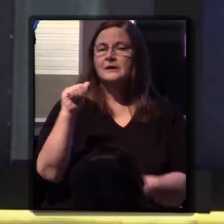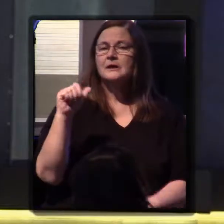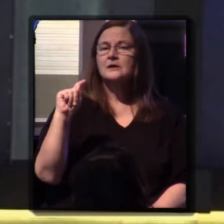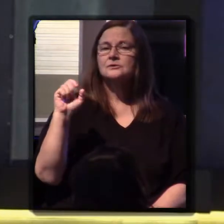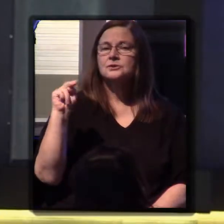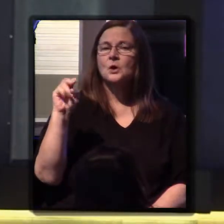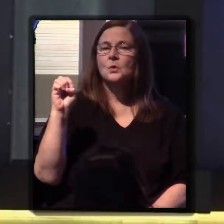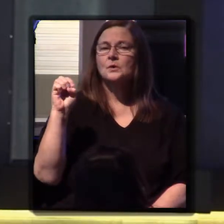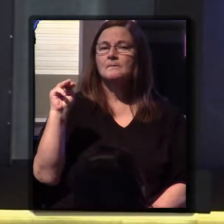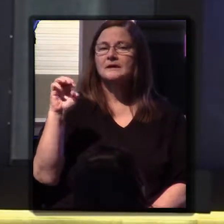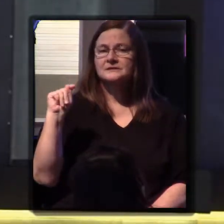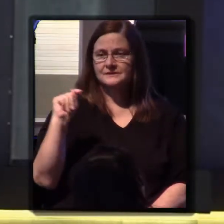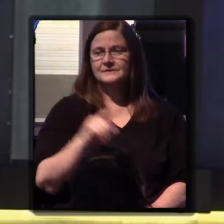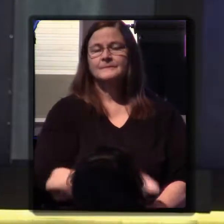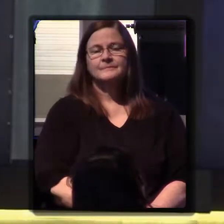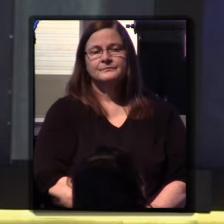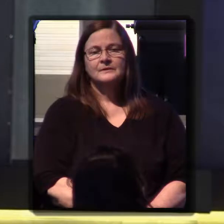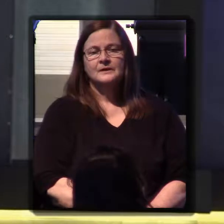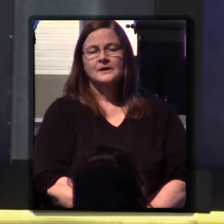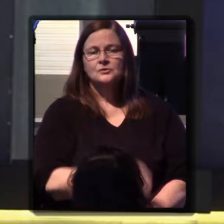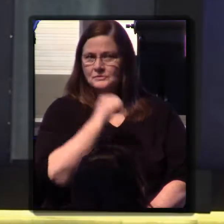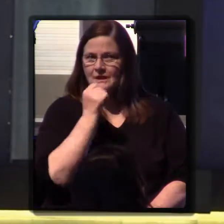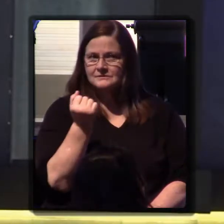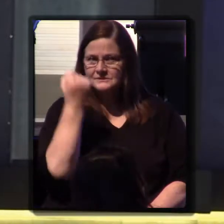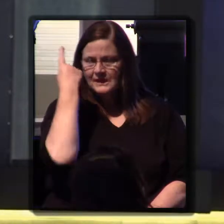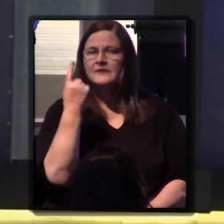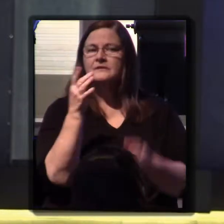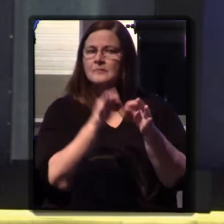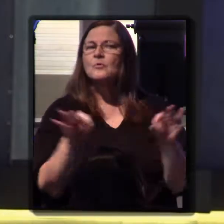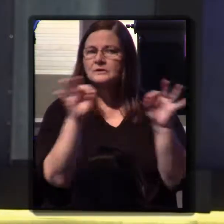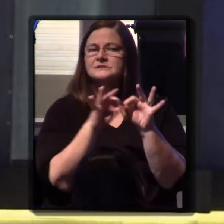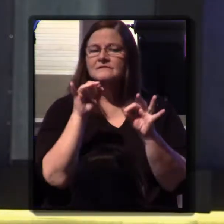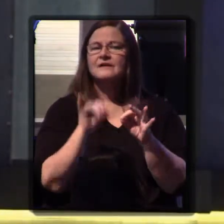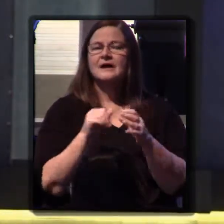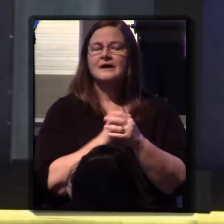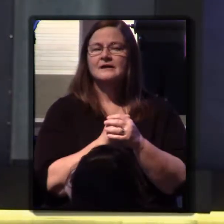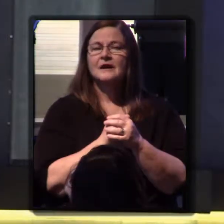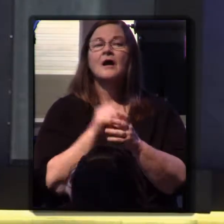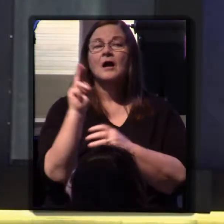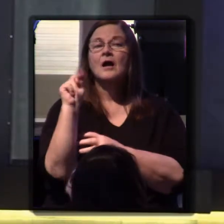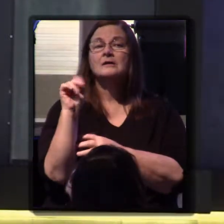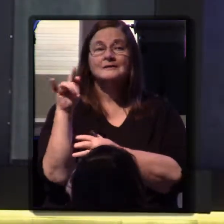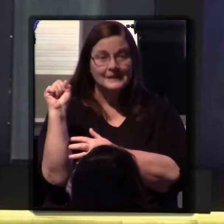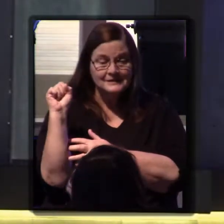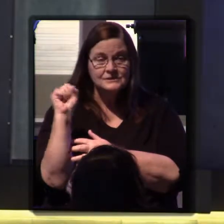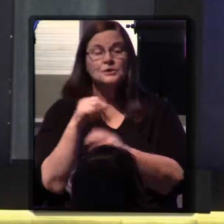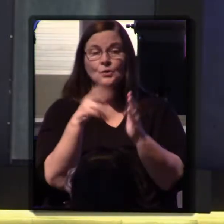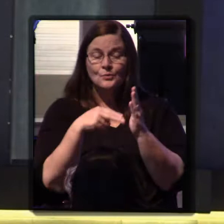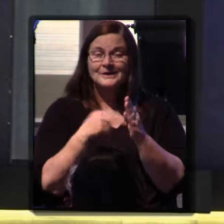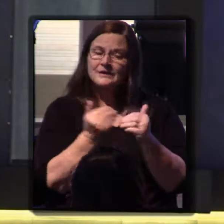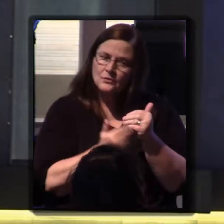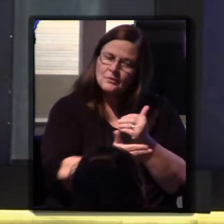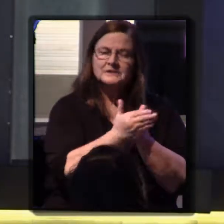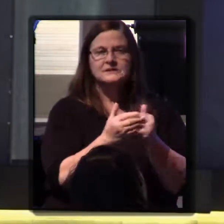that? That's called substitutionary atonement. And you would not understand the significance of that unless